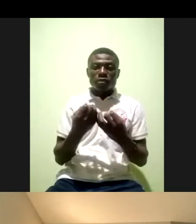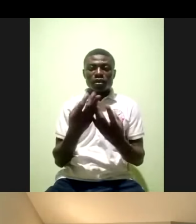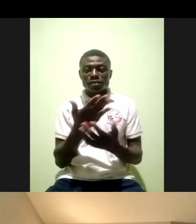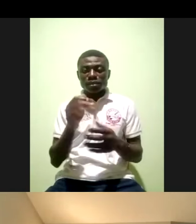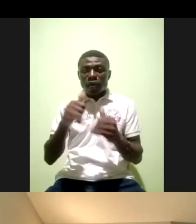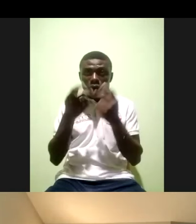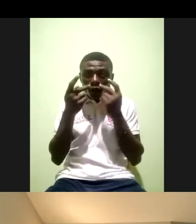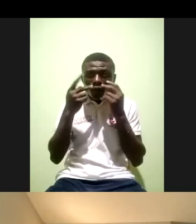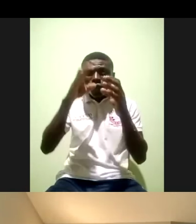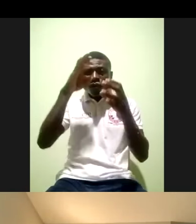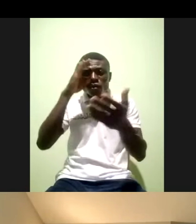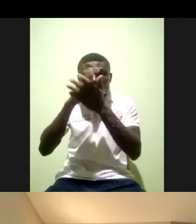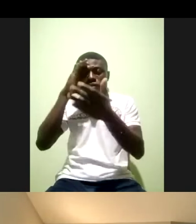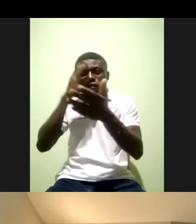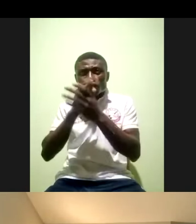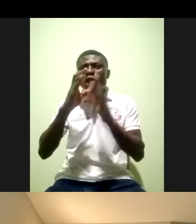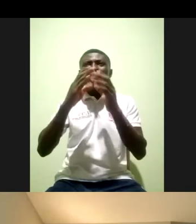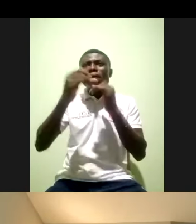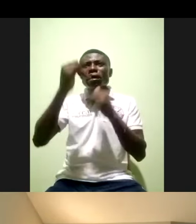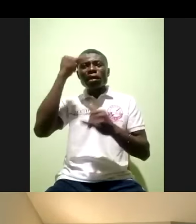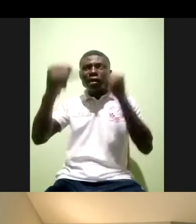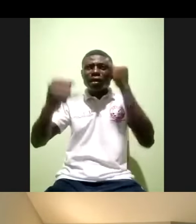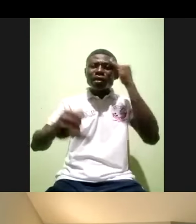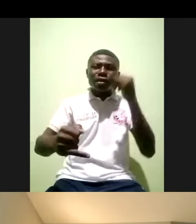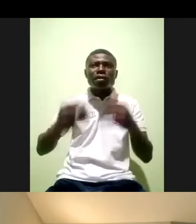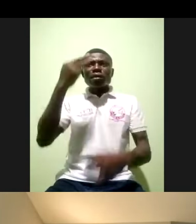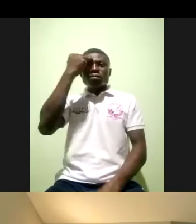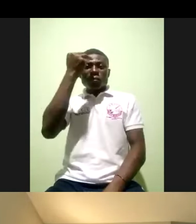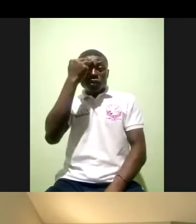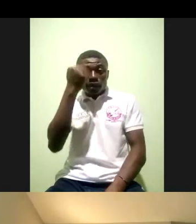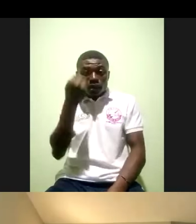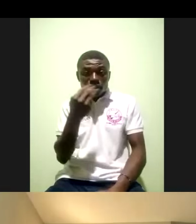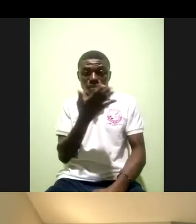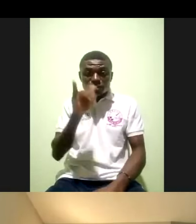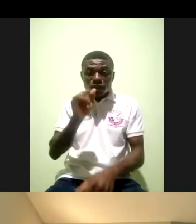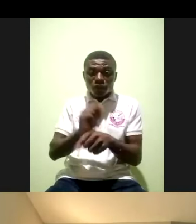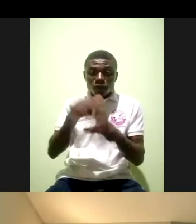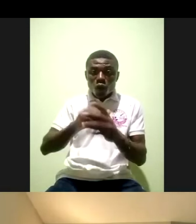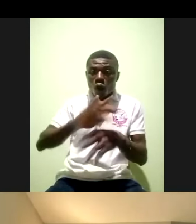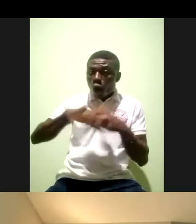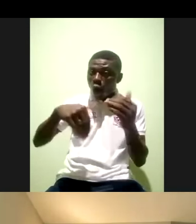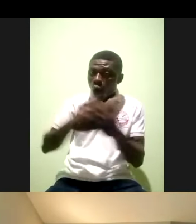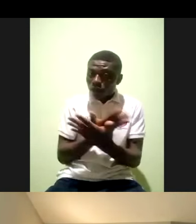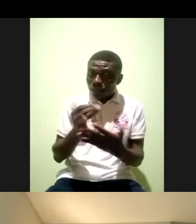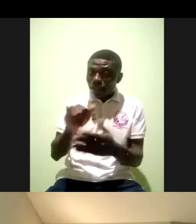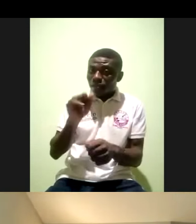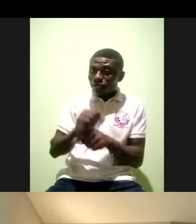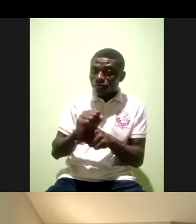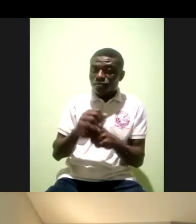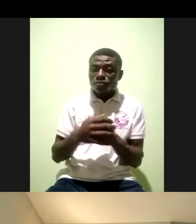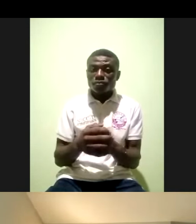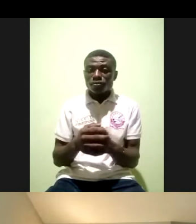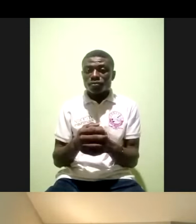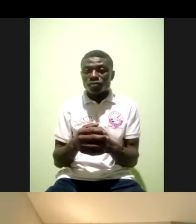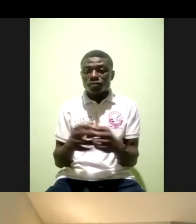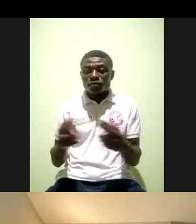images, communication ideas, memory. So all those things are, so this is,